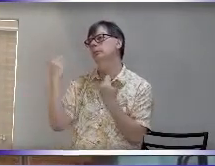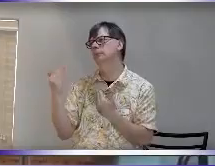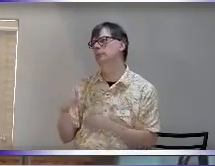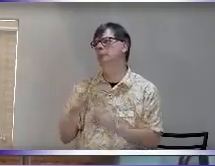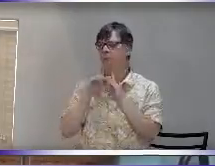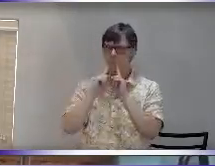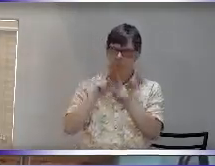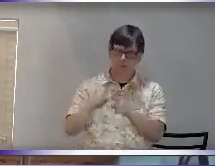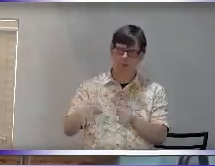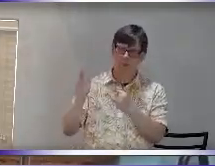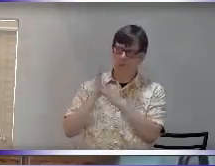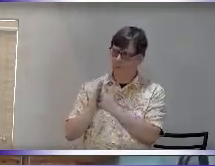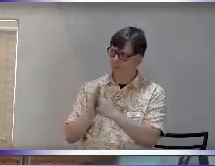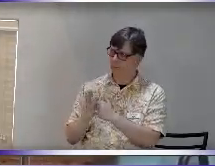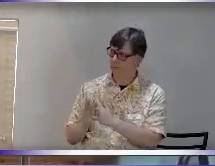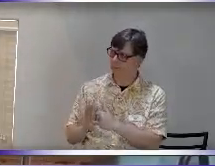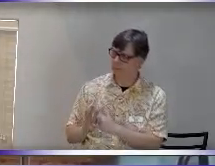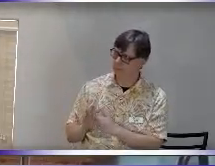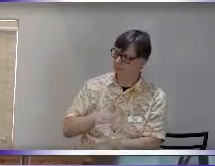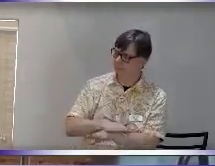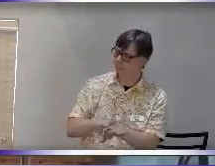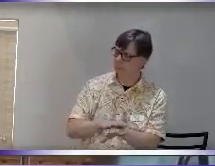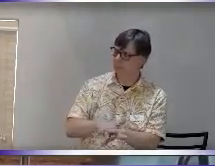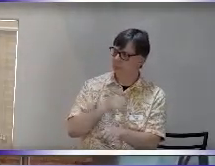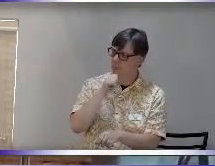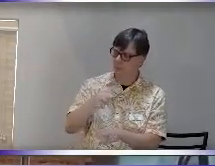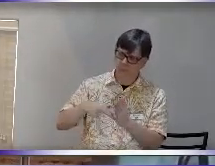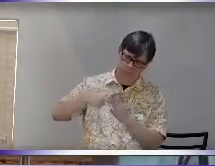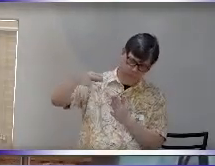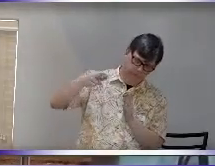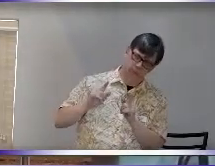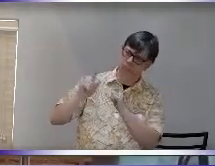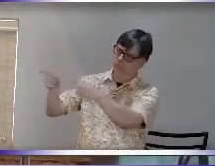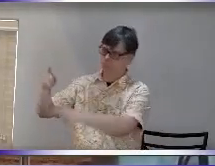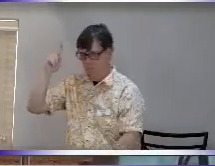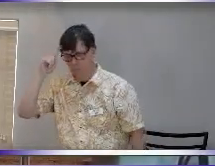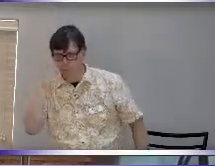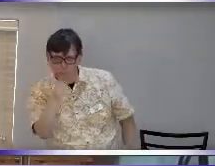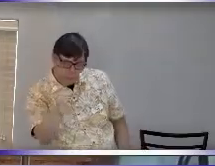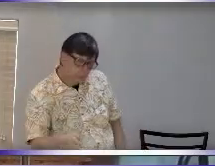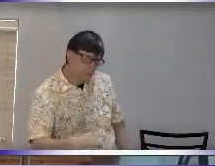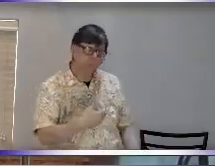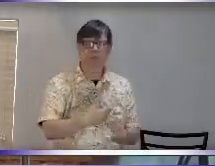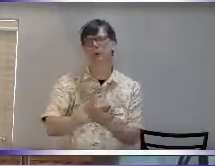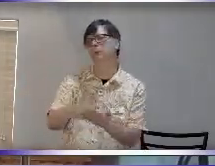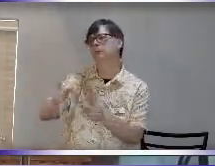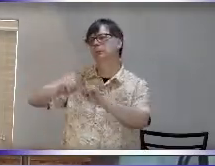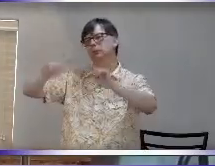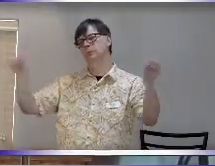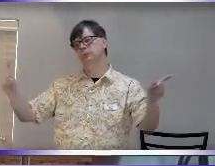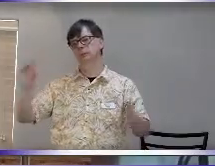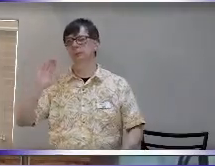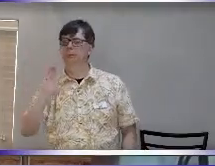it, and we'll see whether or not we can apply the tools in a new way, or for you, we need something different.